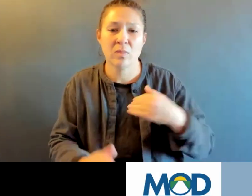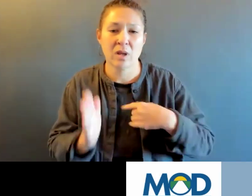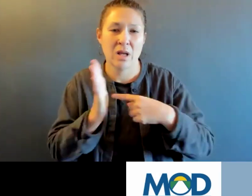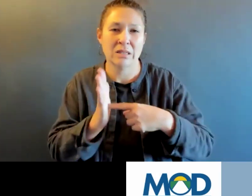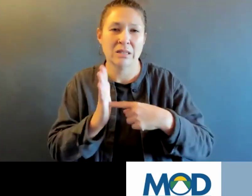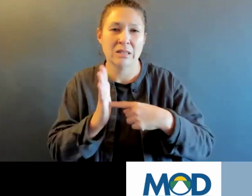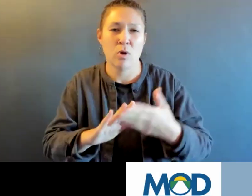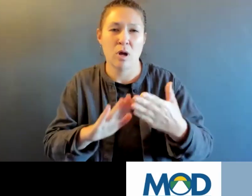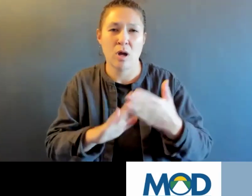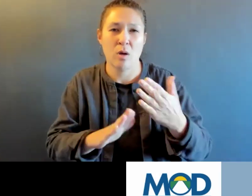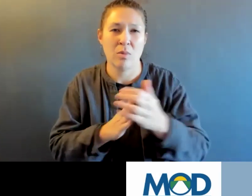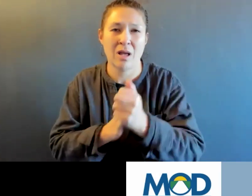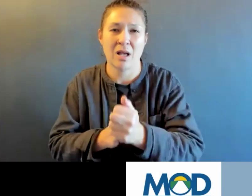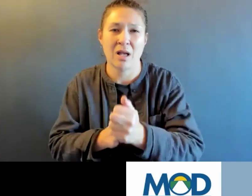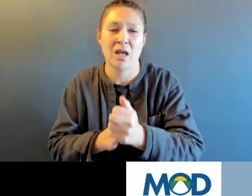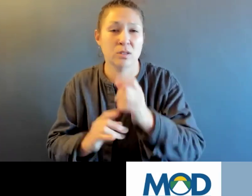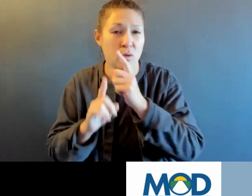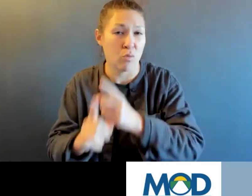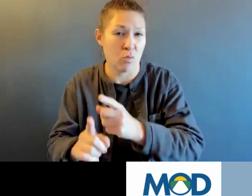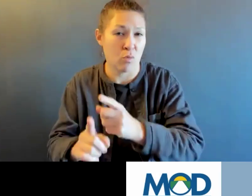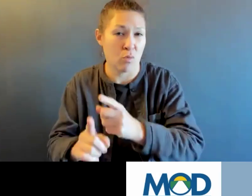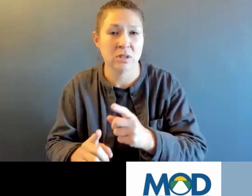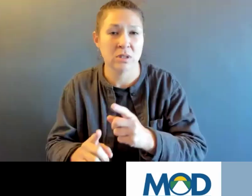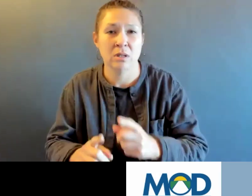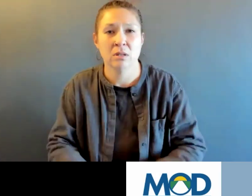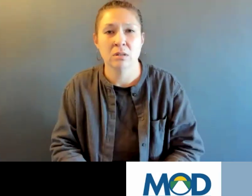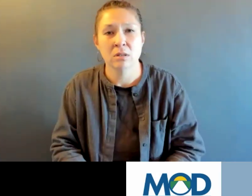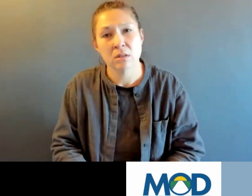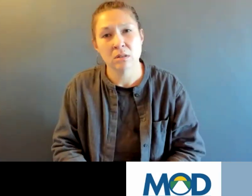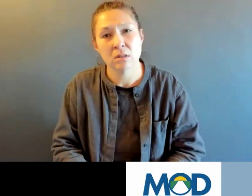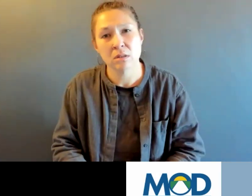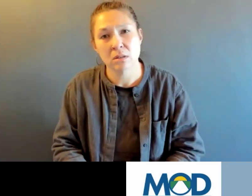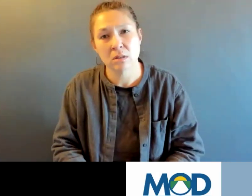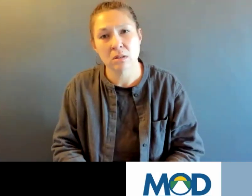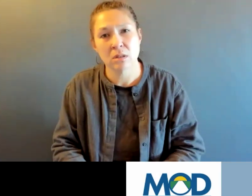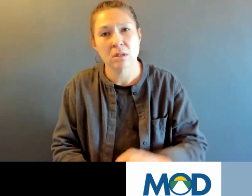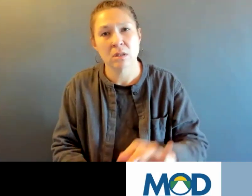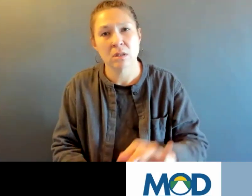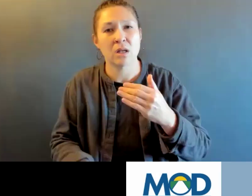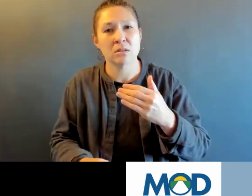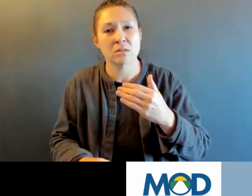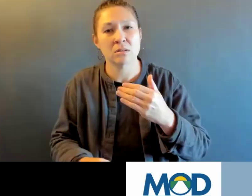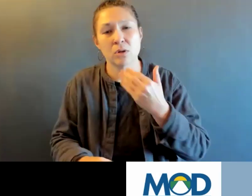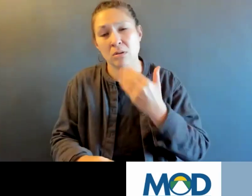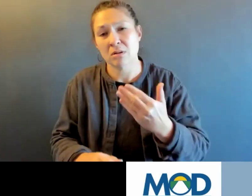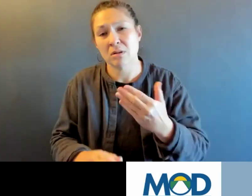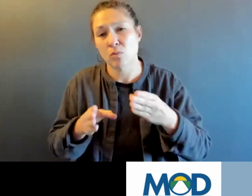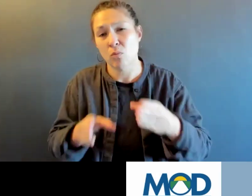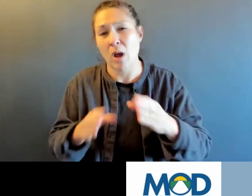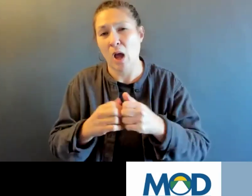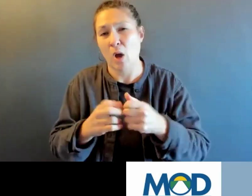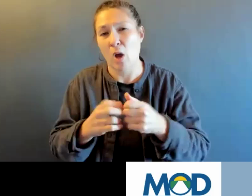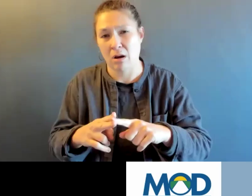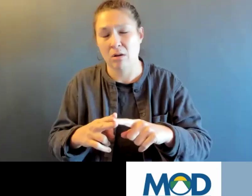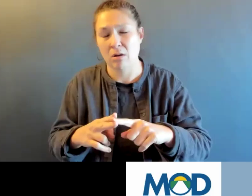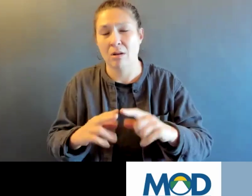operating guidelines and goals for CODs that serve as a nice kind of starting point for thinking through your own, how you want to run your